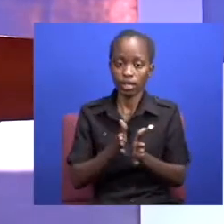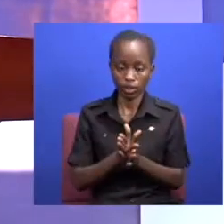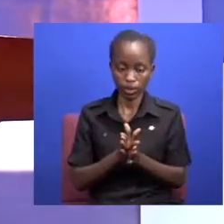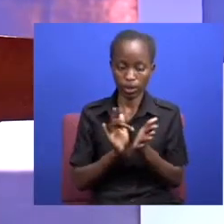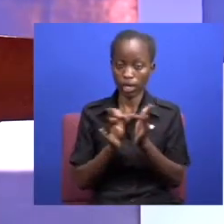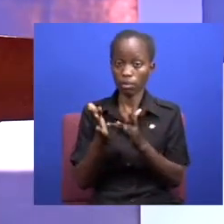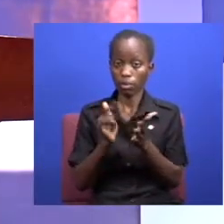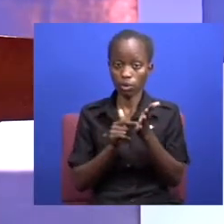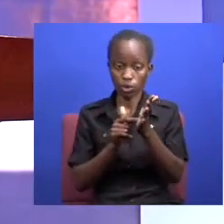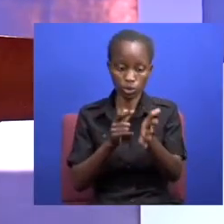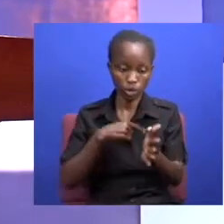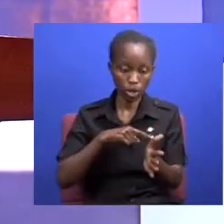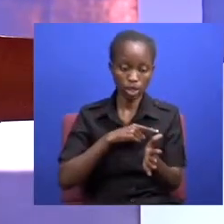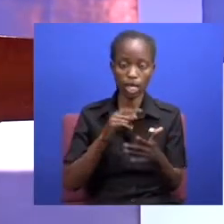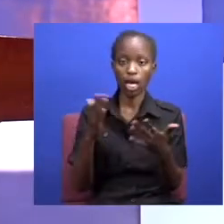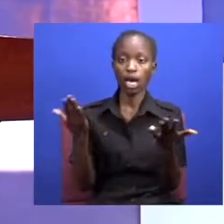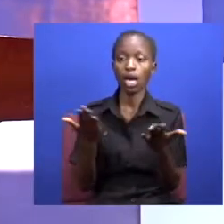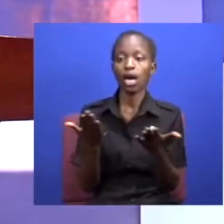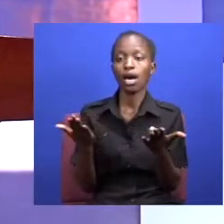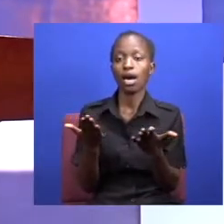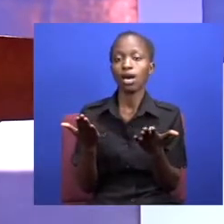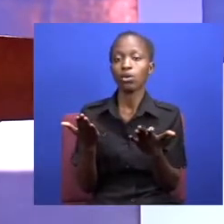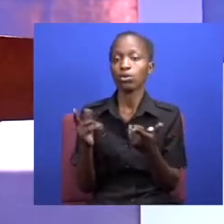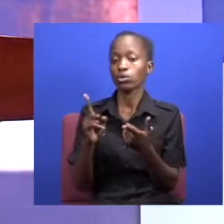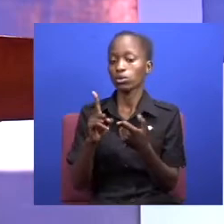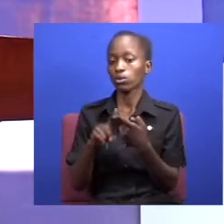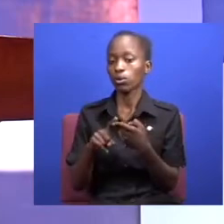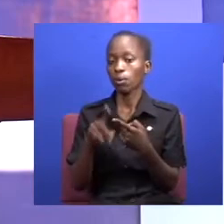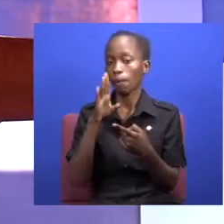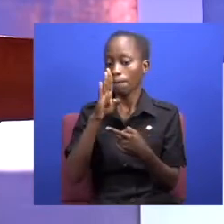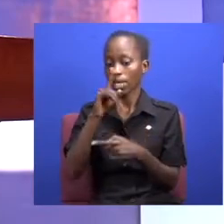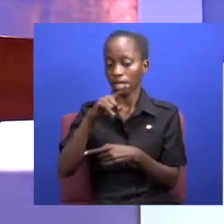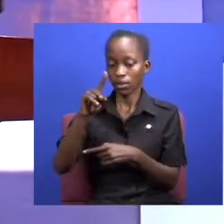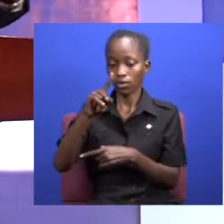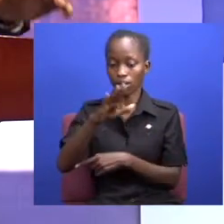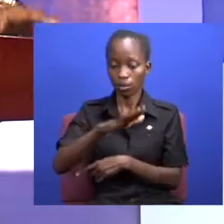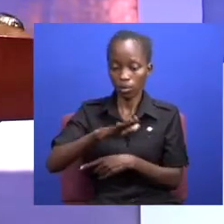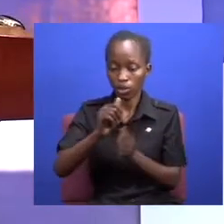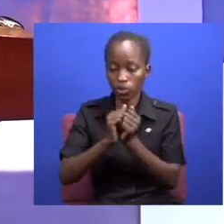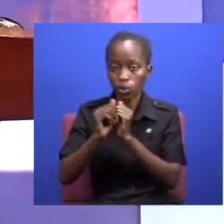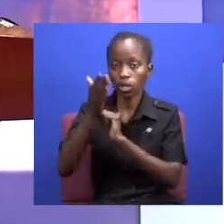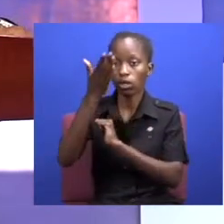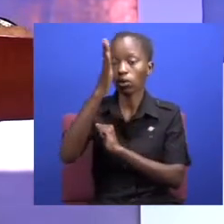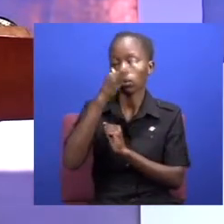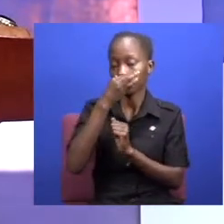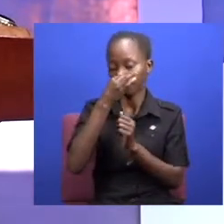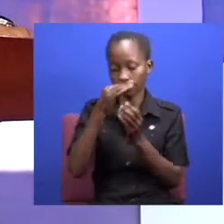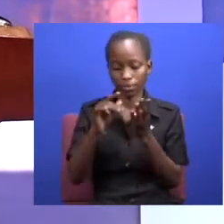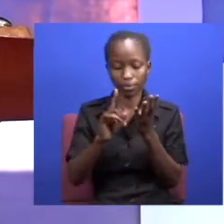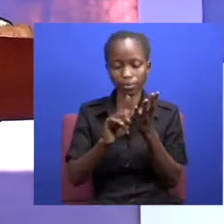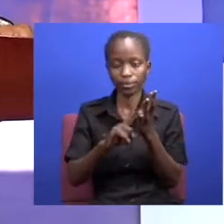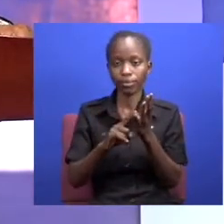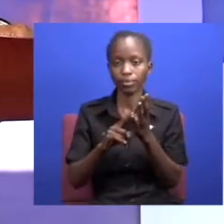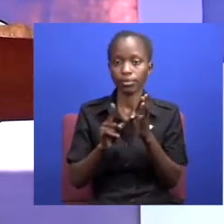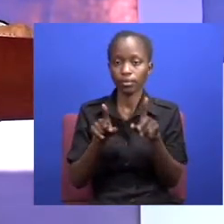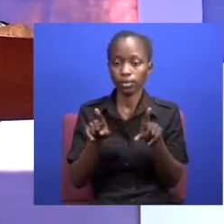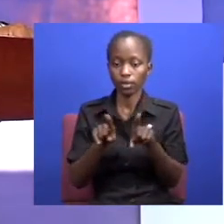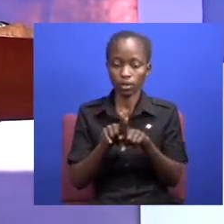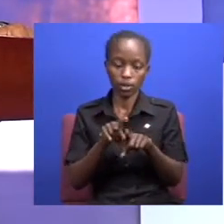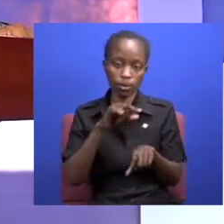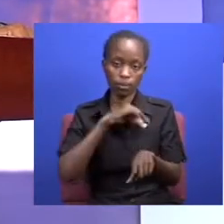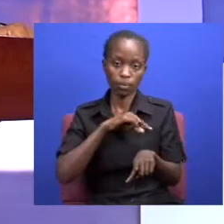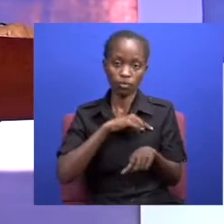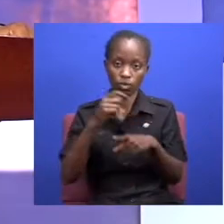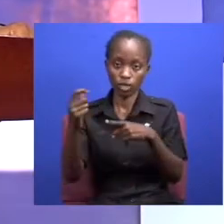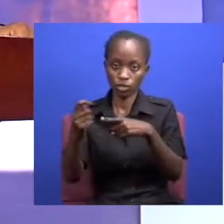It shows us how to get to the right place with God. But the scripture, fourthly, is also profitable